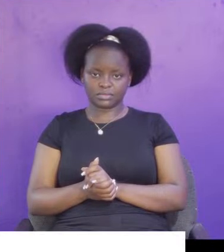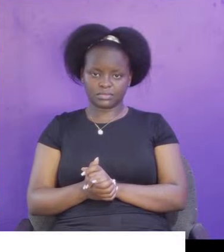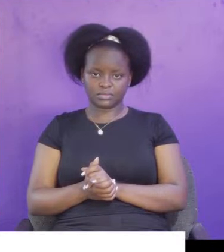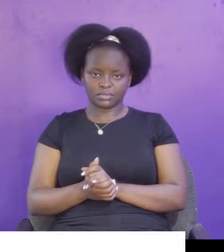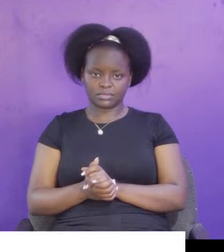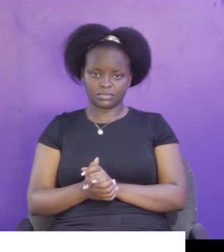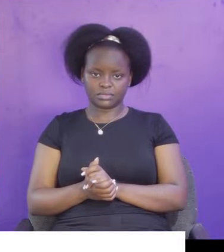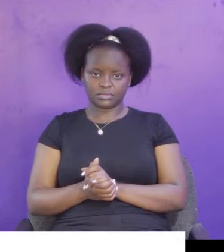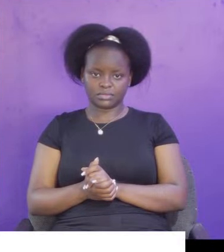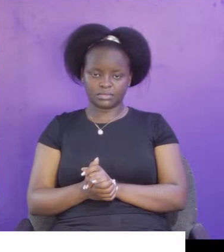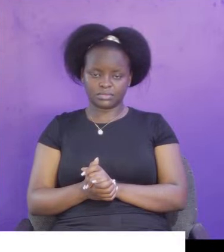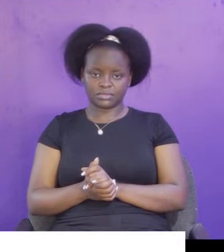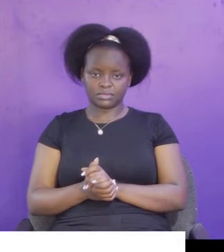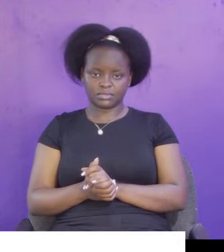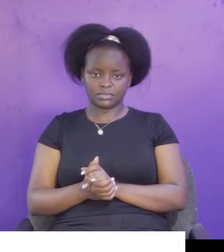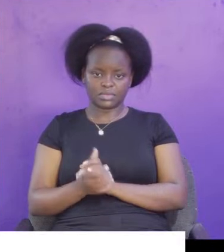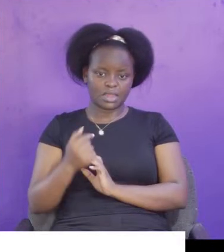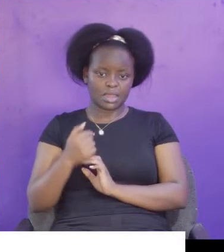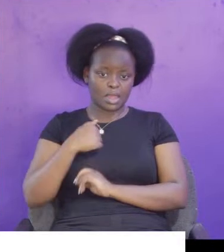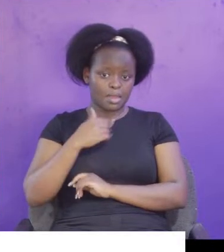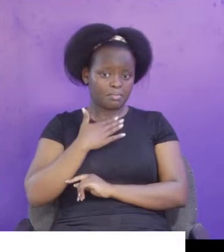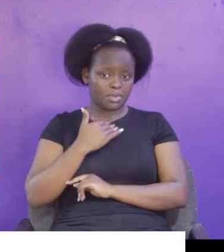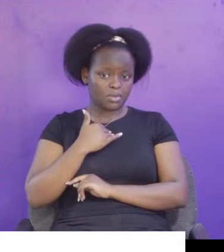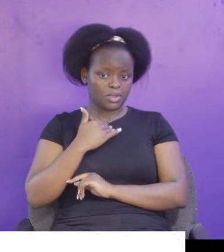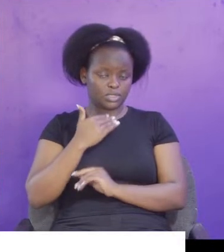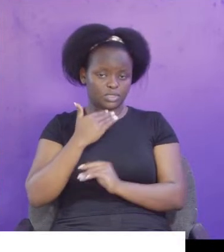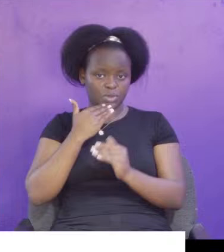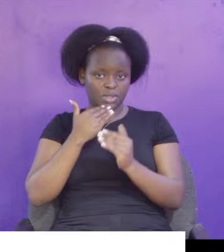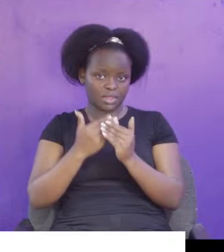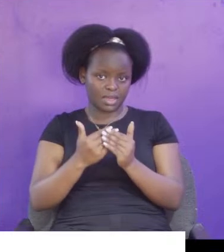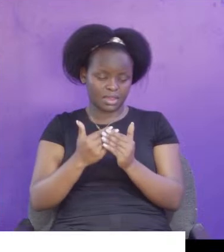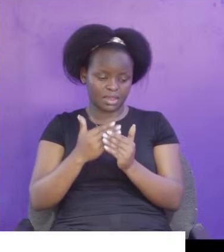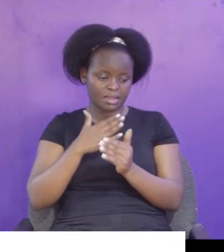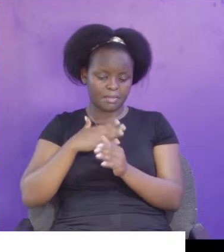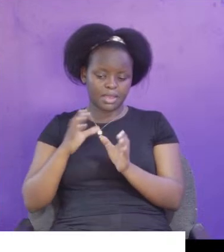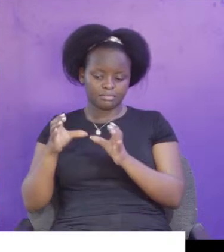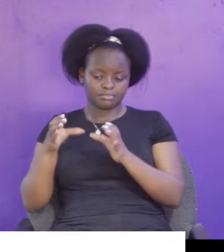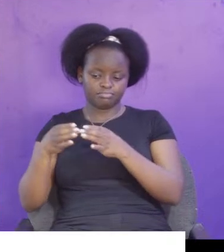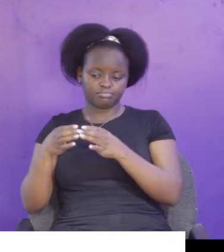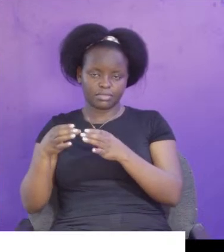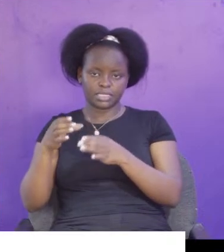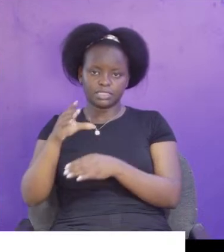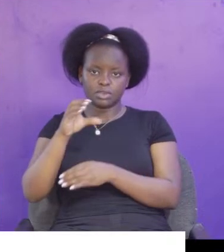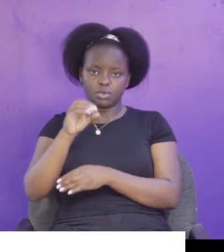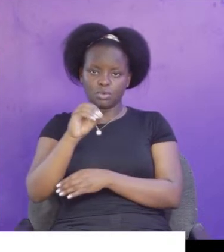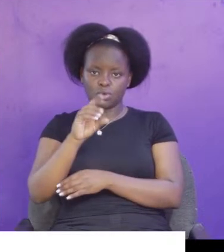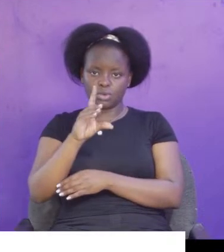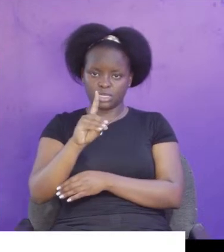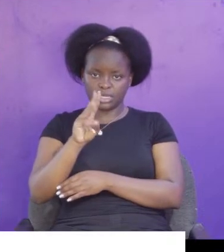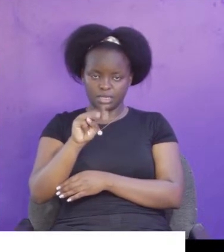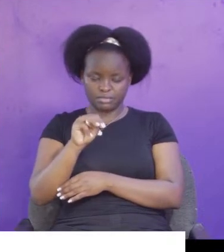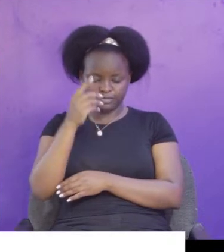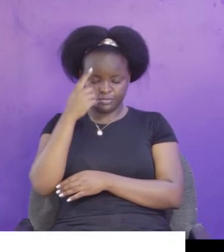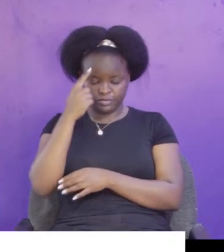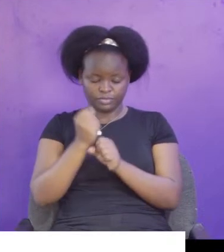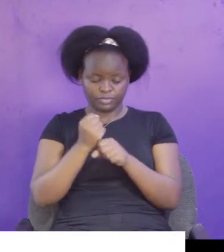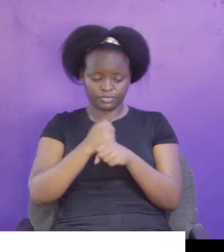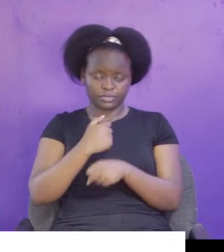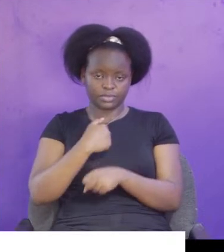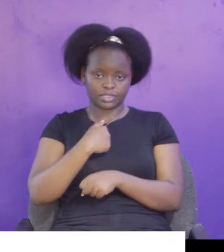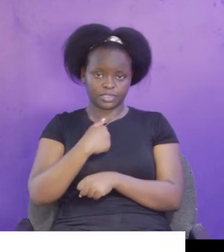And I want to thank my party, ODM, for making me the